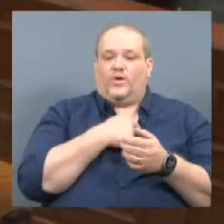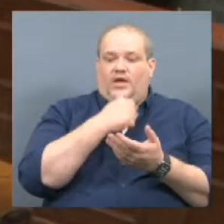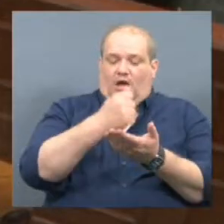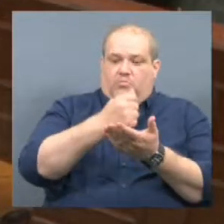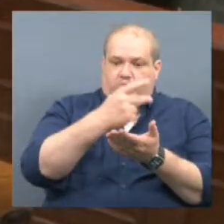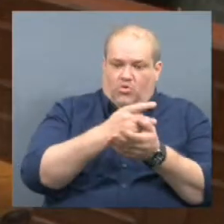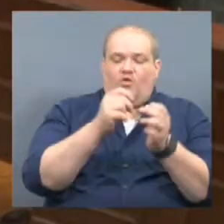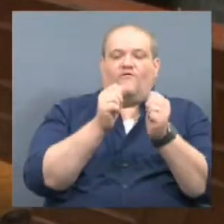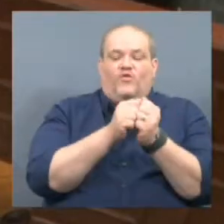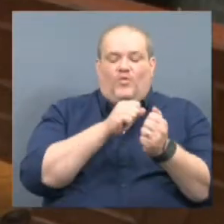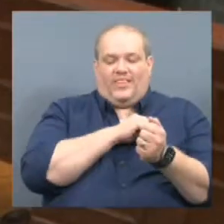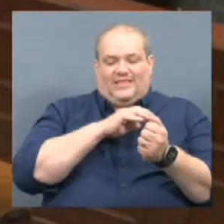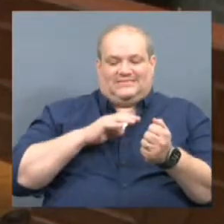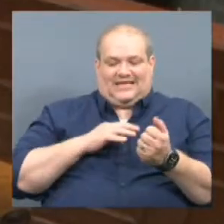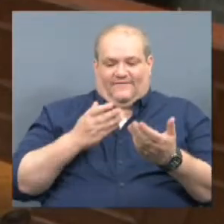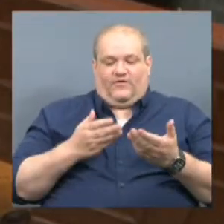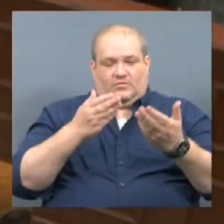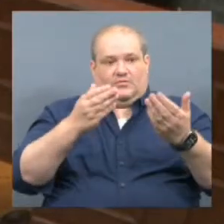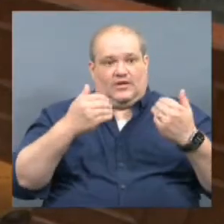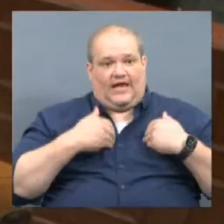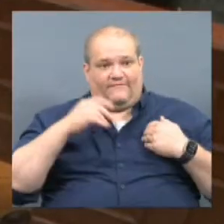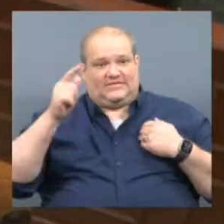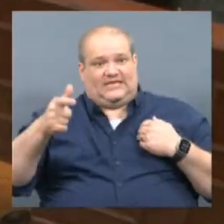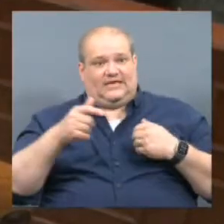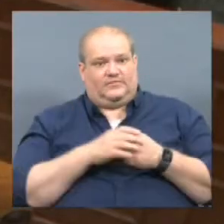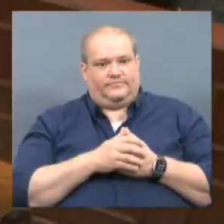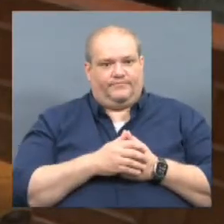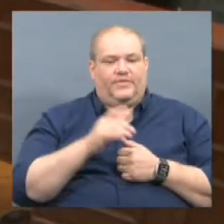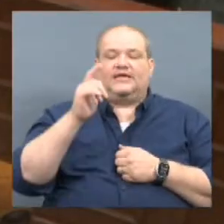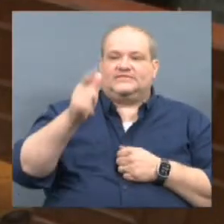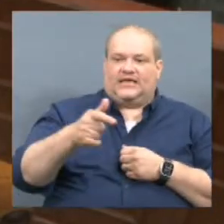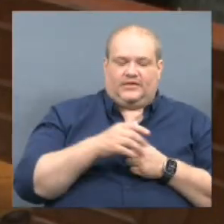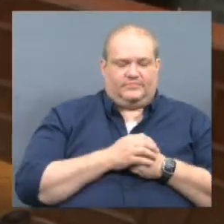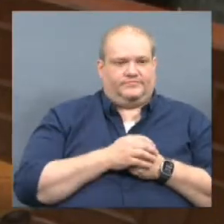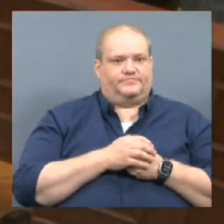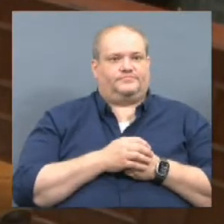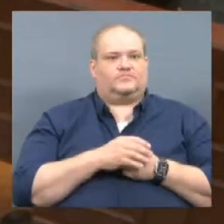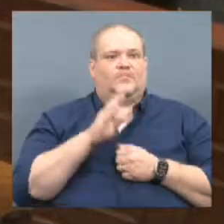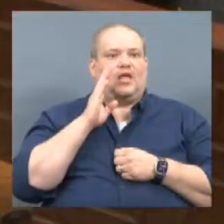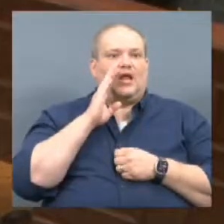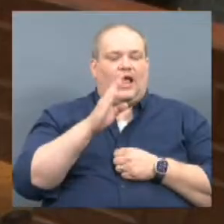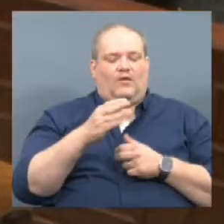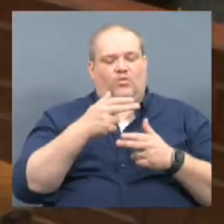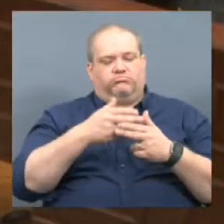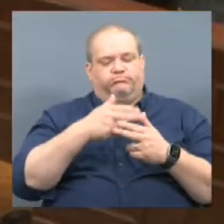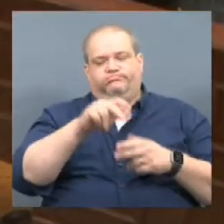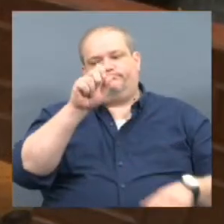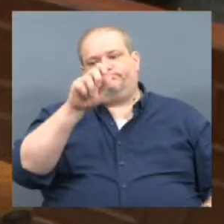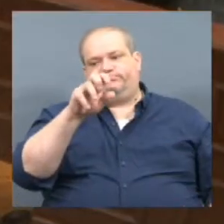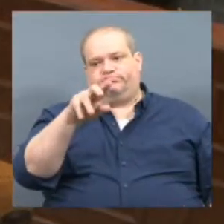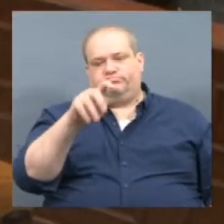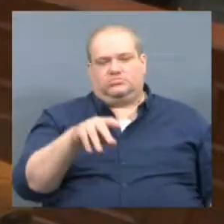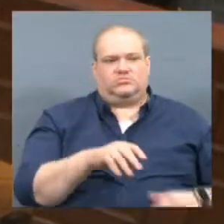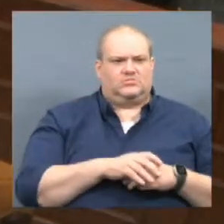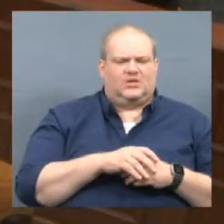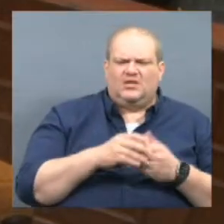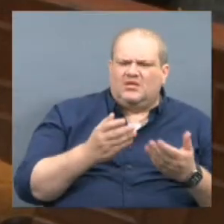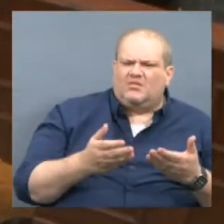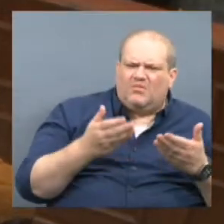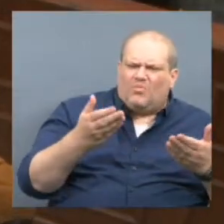there is a motion on the floor. Do we have a second? Second. All right, so I will get a roll call vote. Sorry, what's the